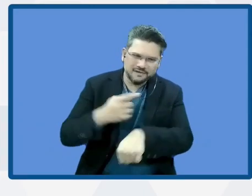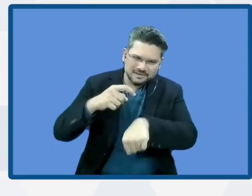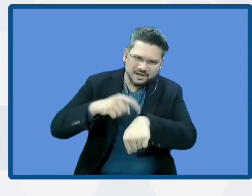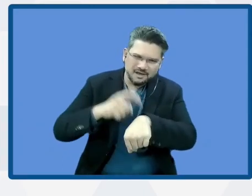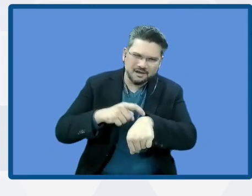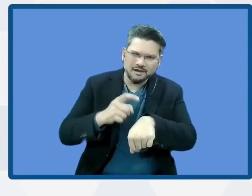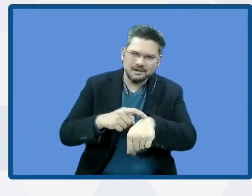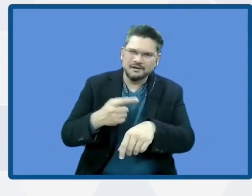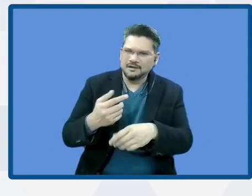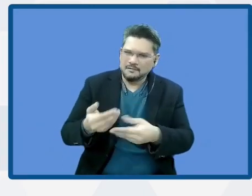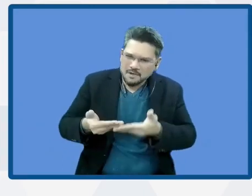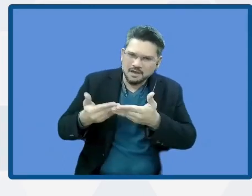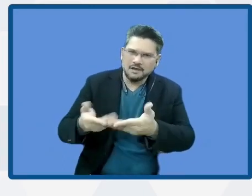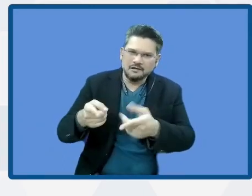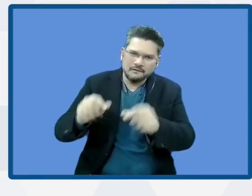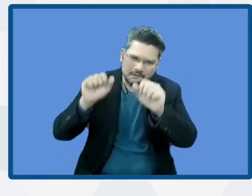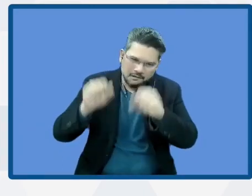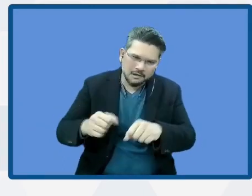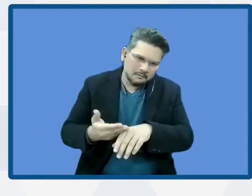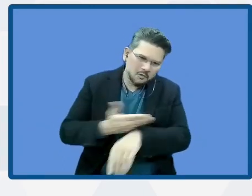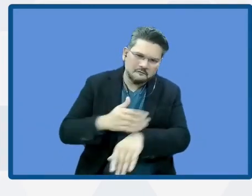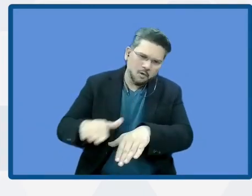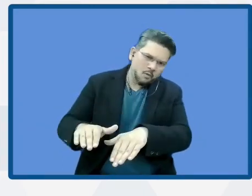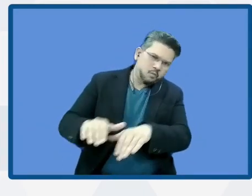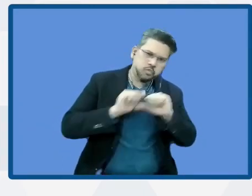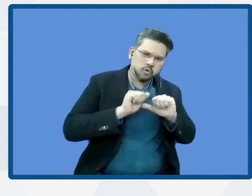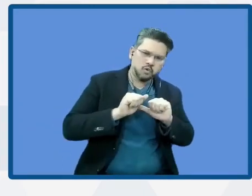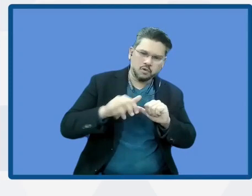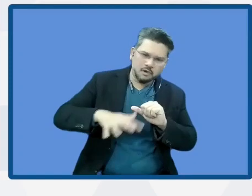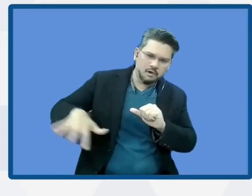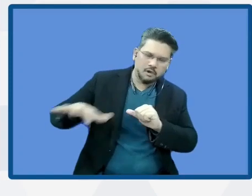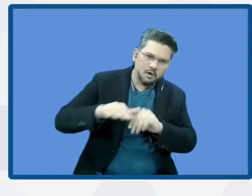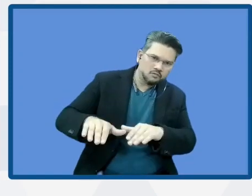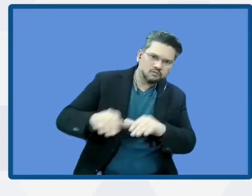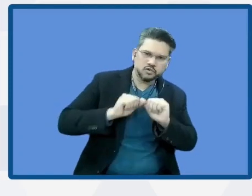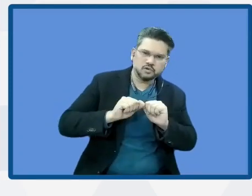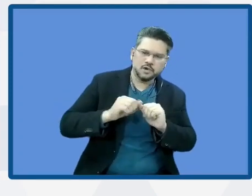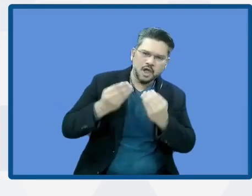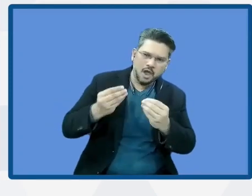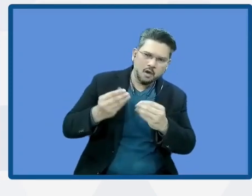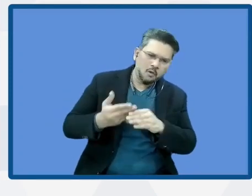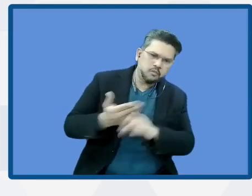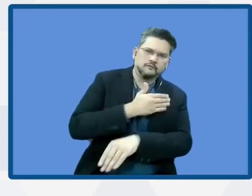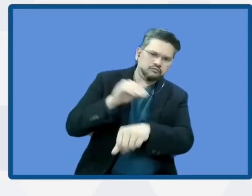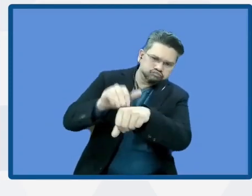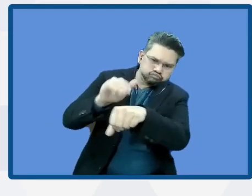to evacuate that area, and in order to give the warning to the rest of the community as well.